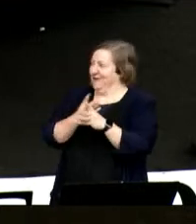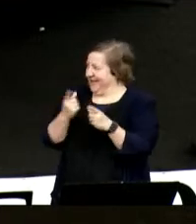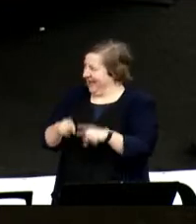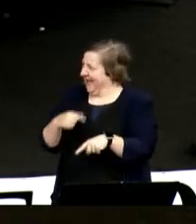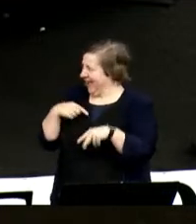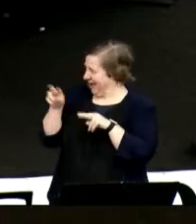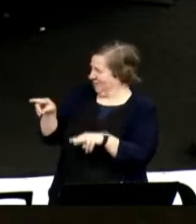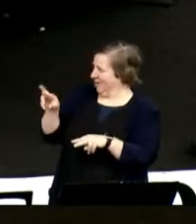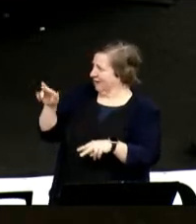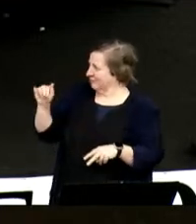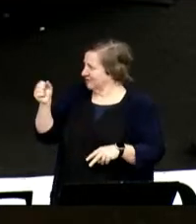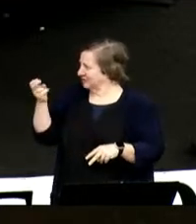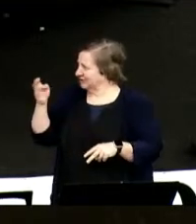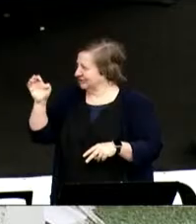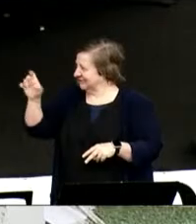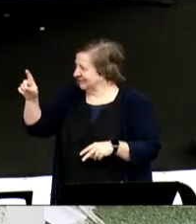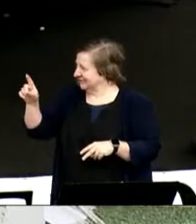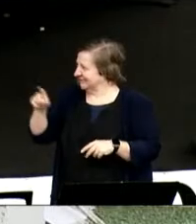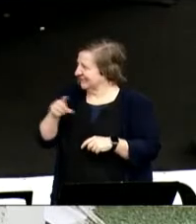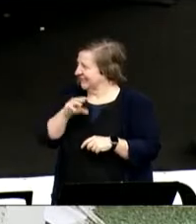eyes on you, Rashid,